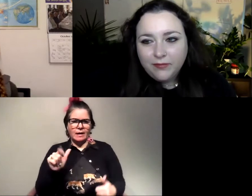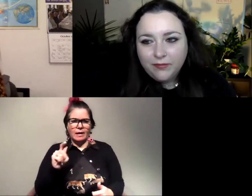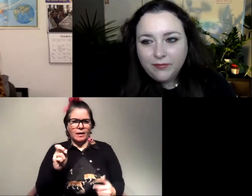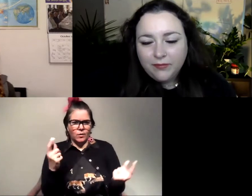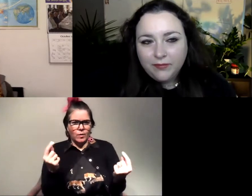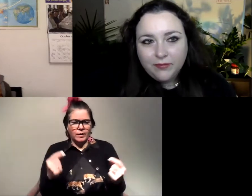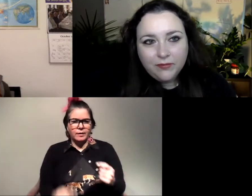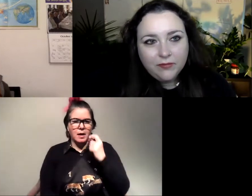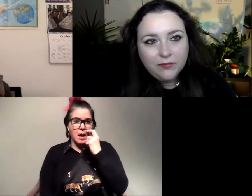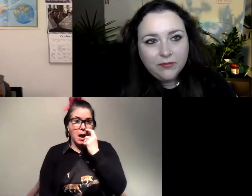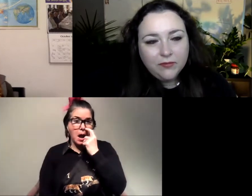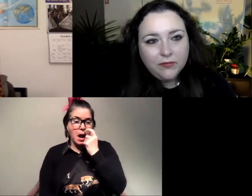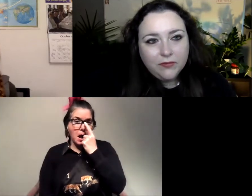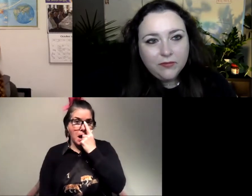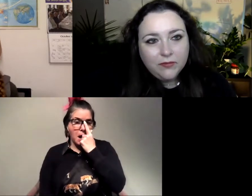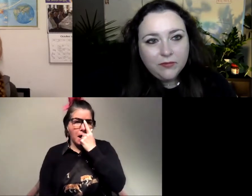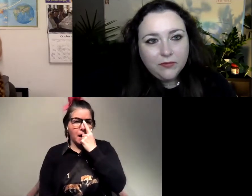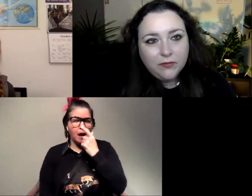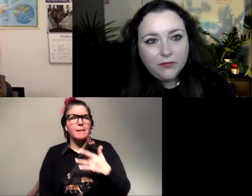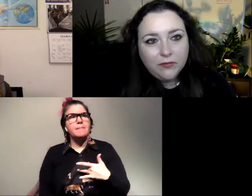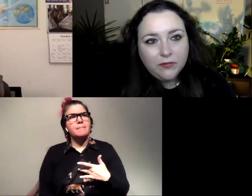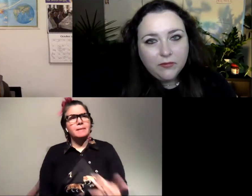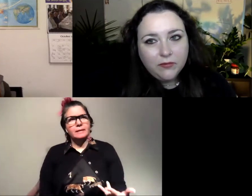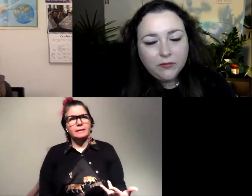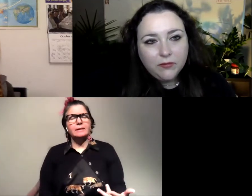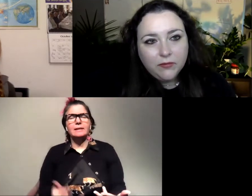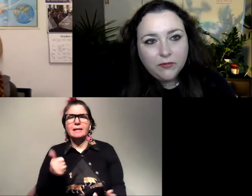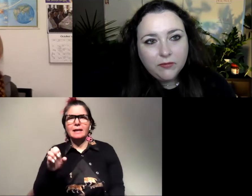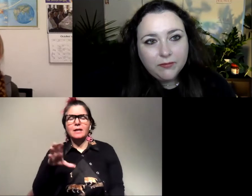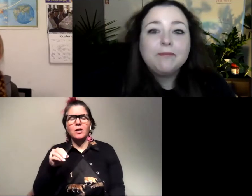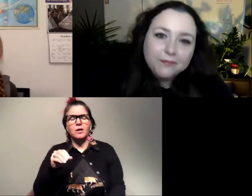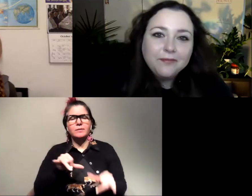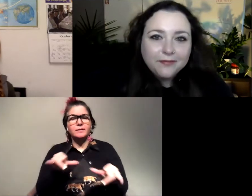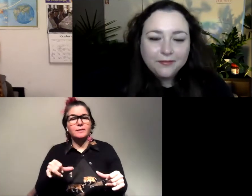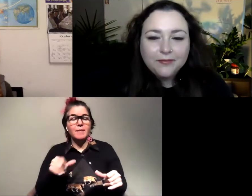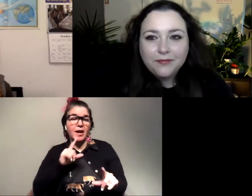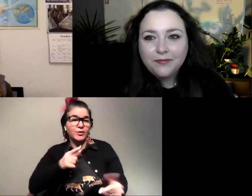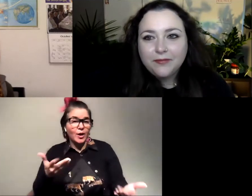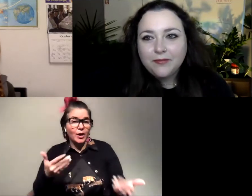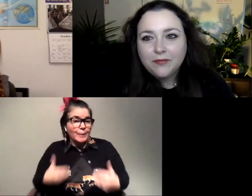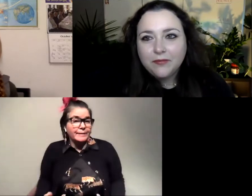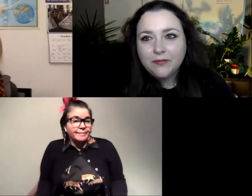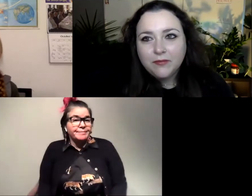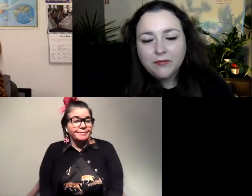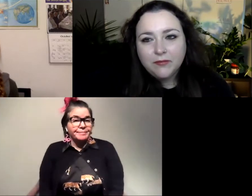I think the answer to this question most of the time when you ask about any ecosystem is humans.